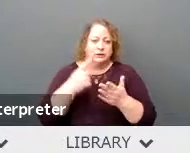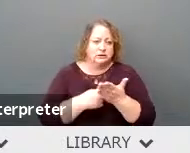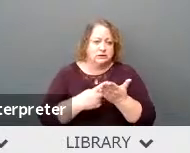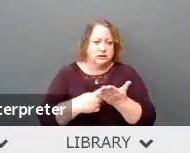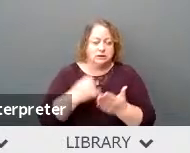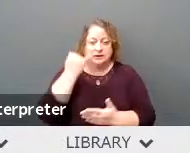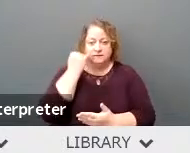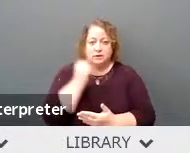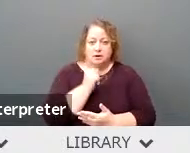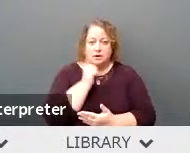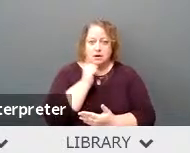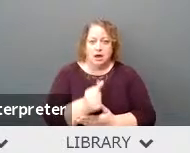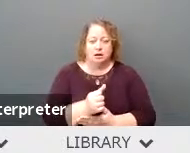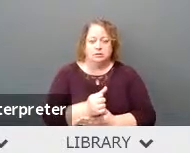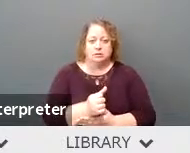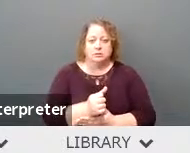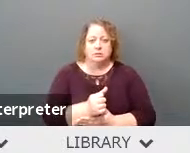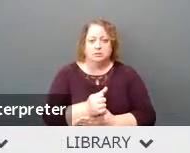If not,